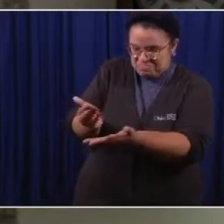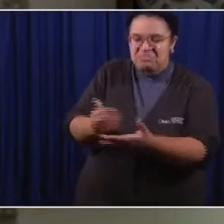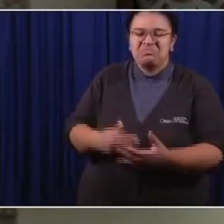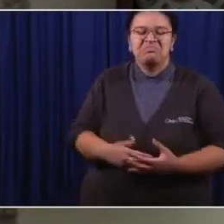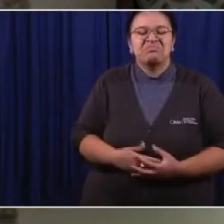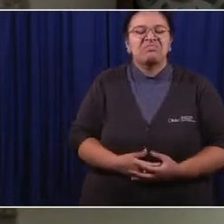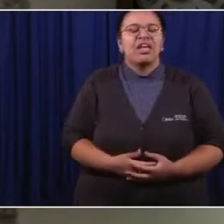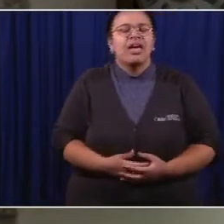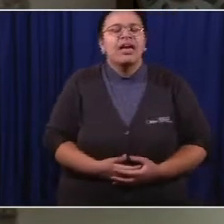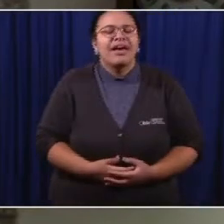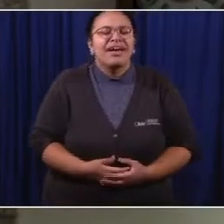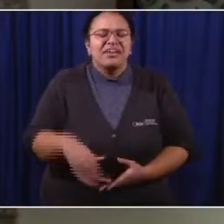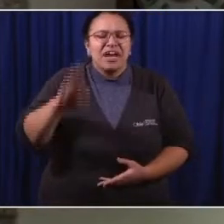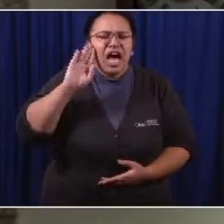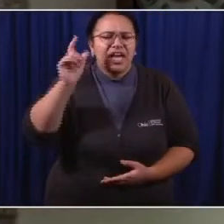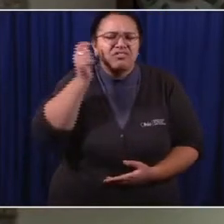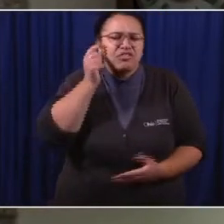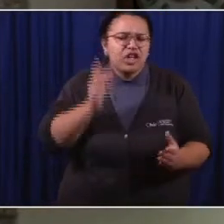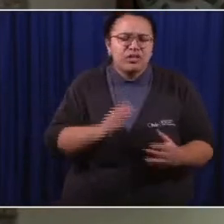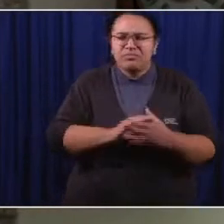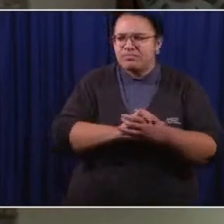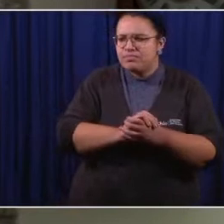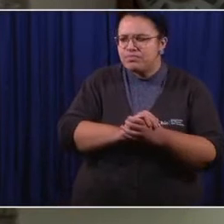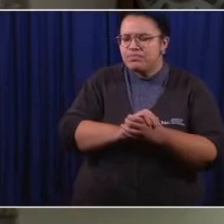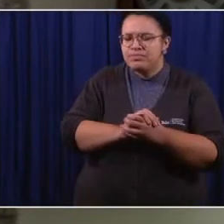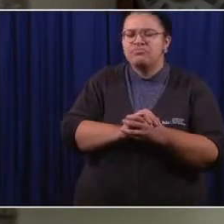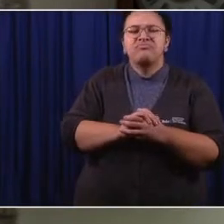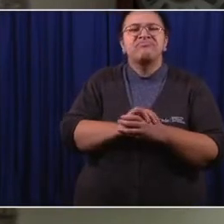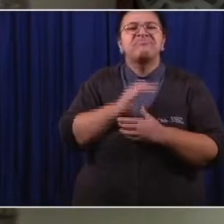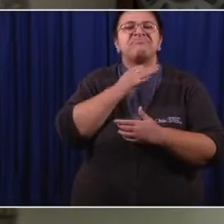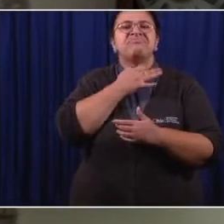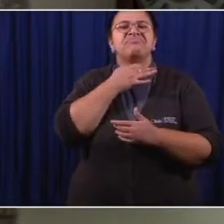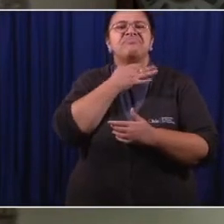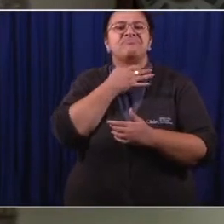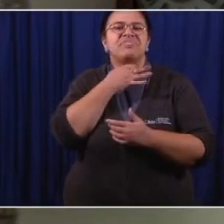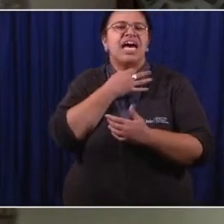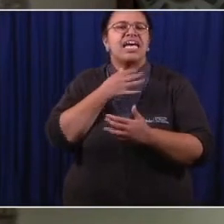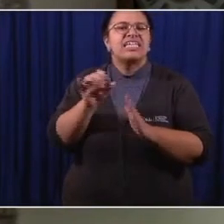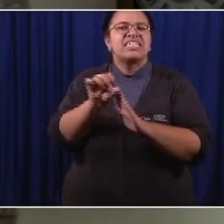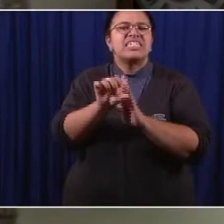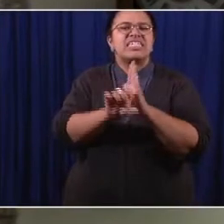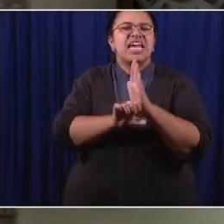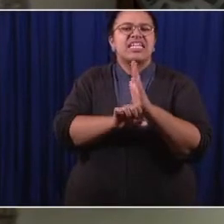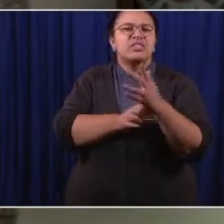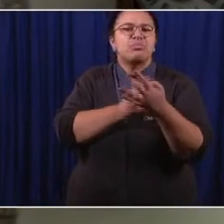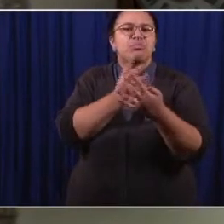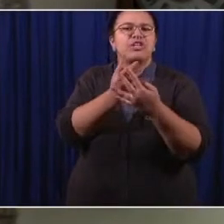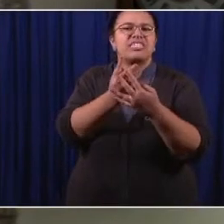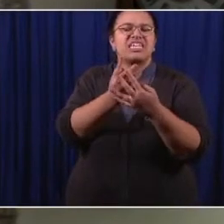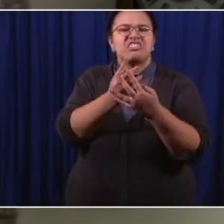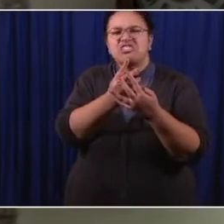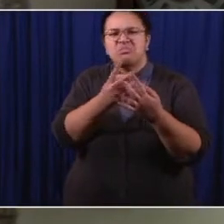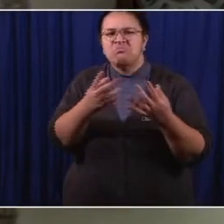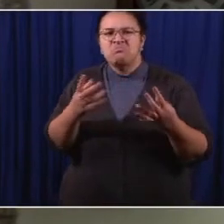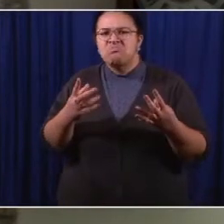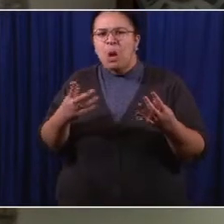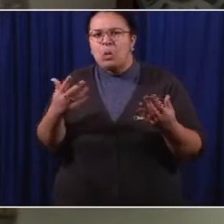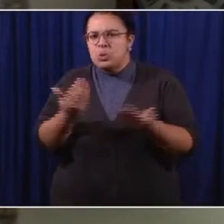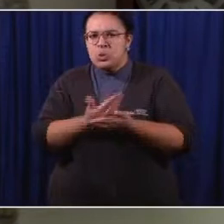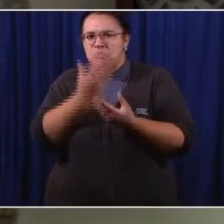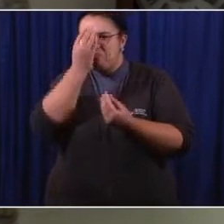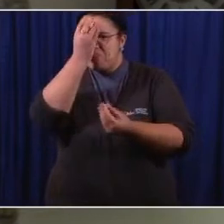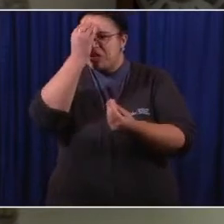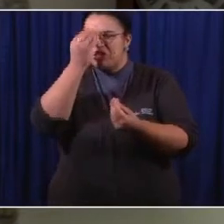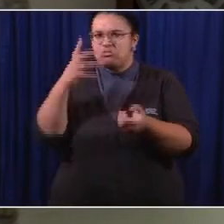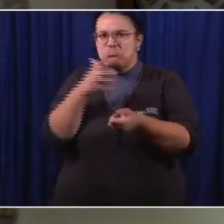Governor. We haven't heard much lately about the situation in the state's prisons. Could you provide us with an update on that? And is your administration still